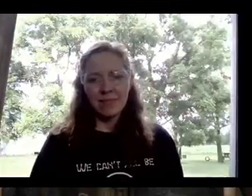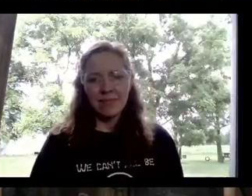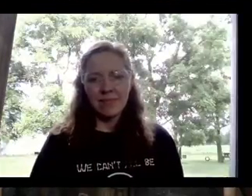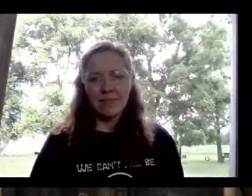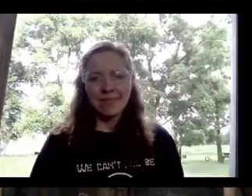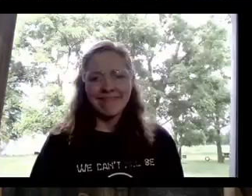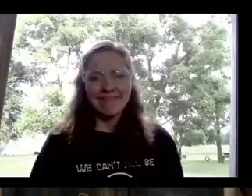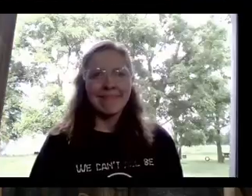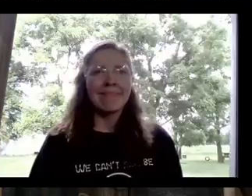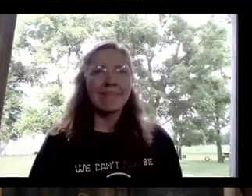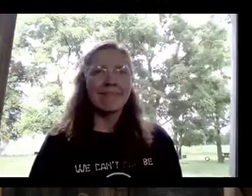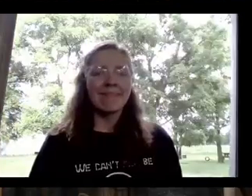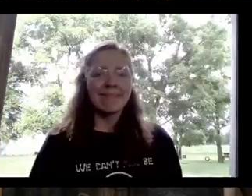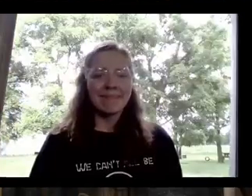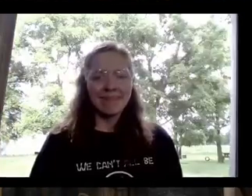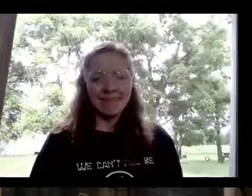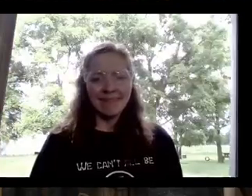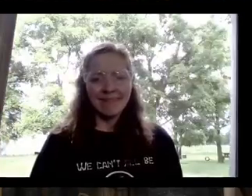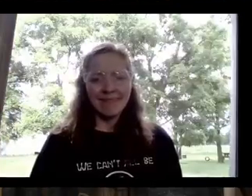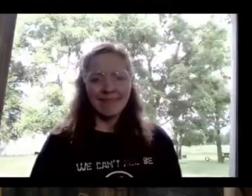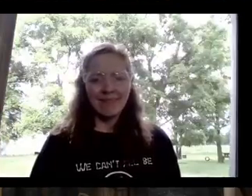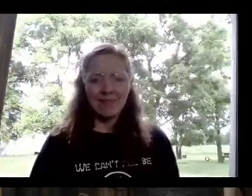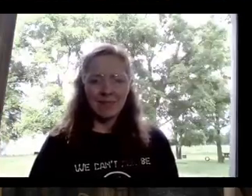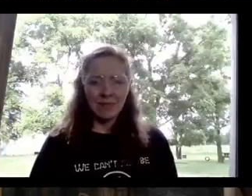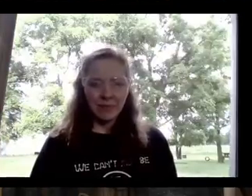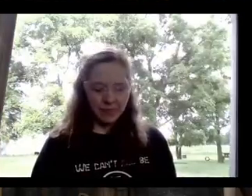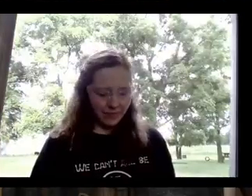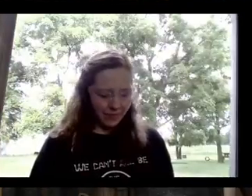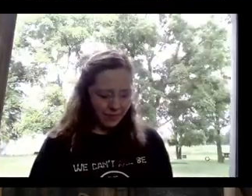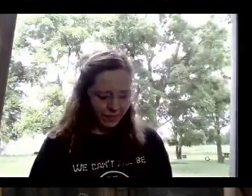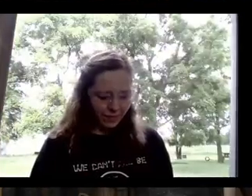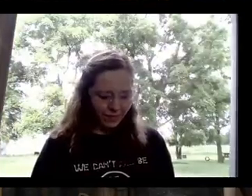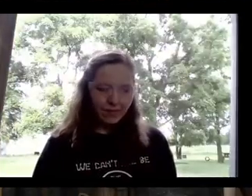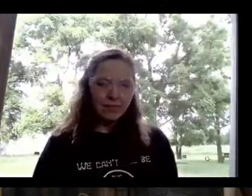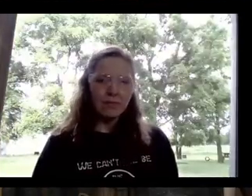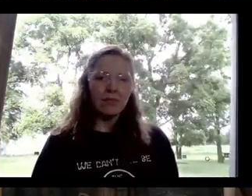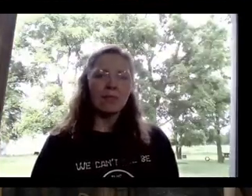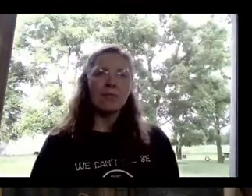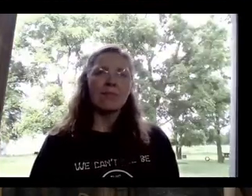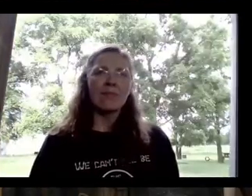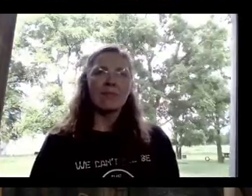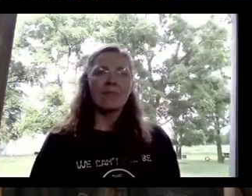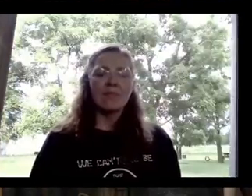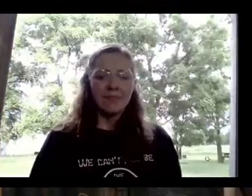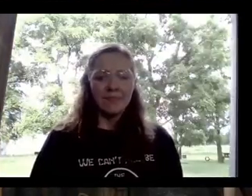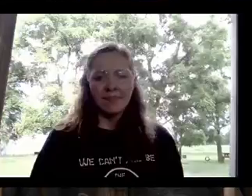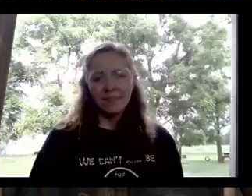out. Sometimes you can find it at local blacksmith meets, although it is rare.